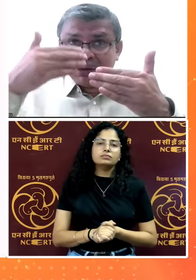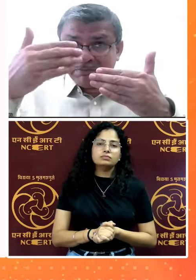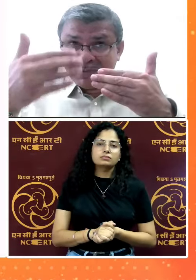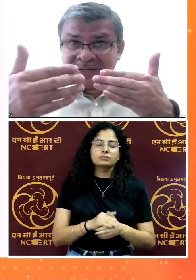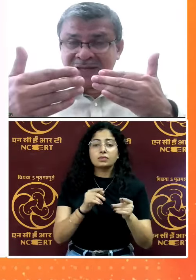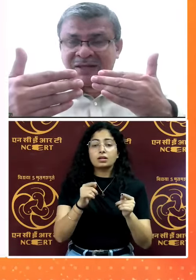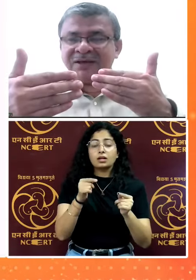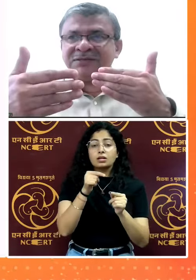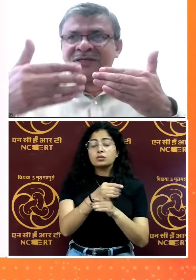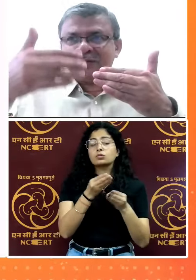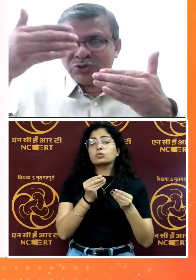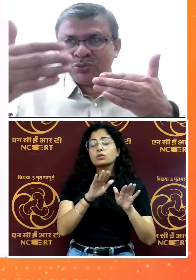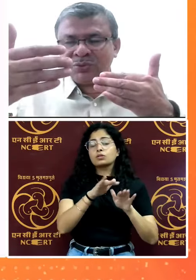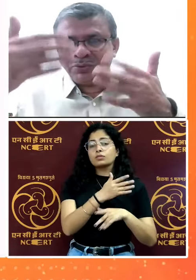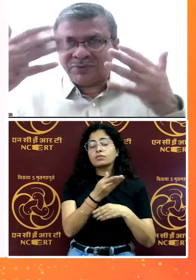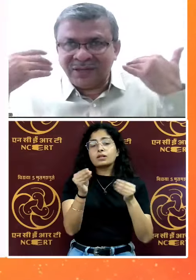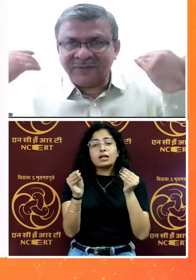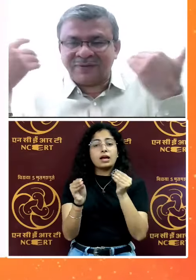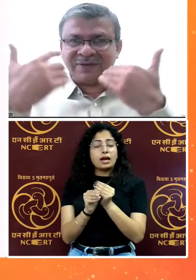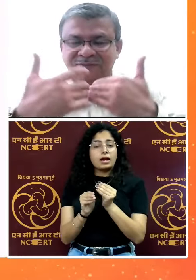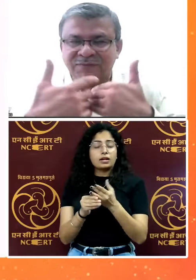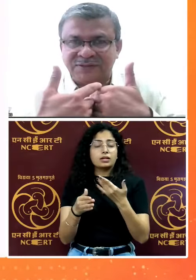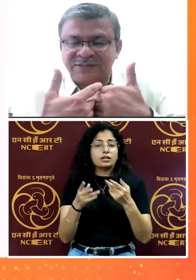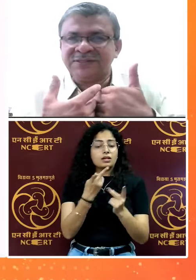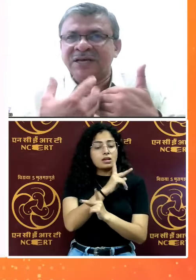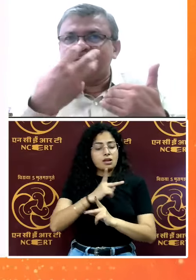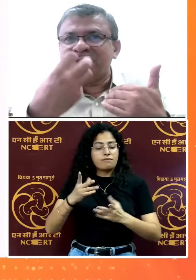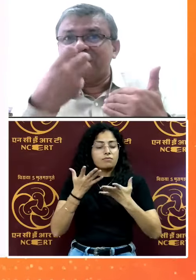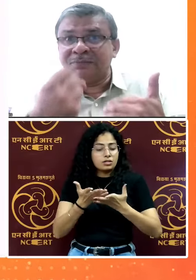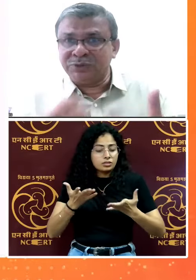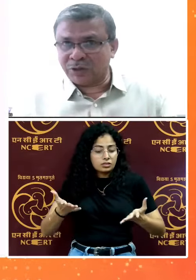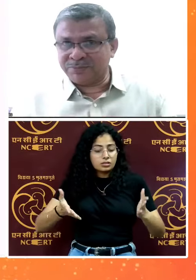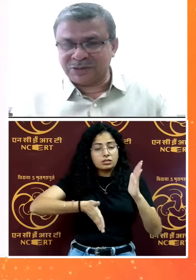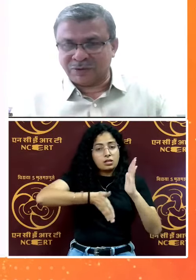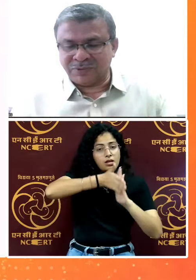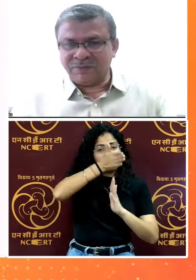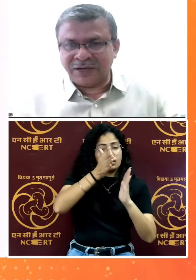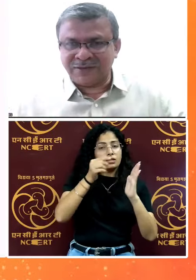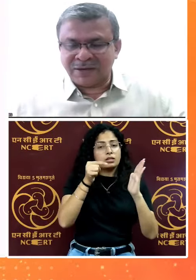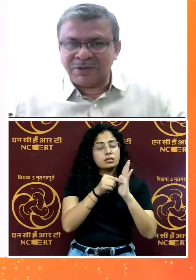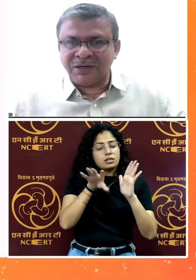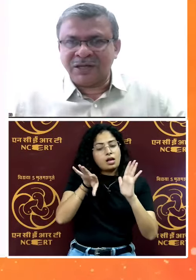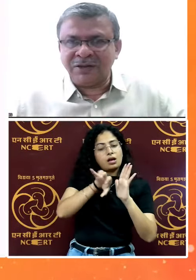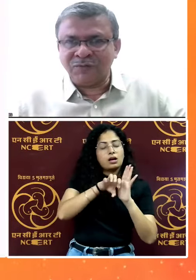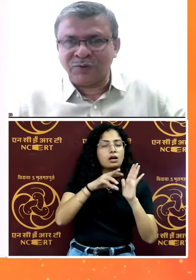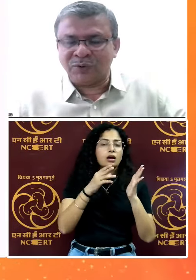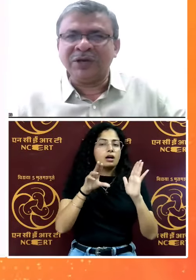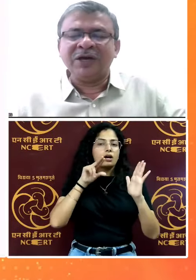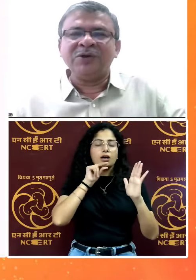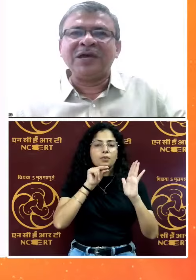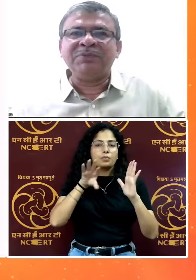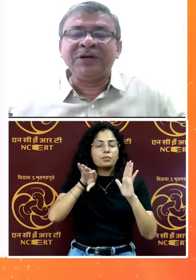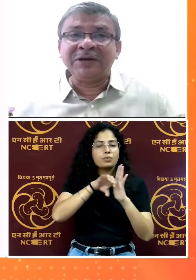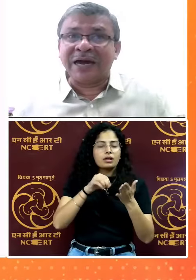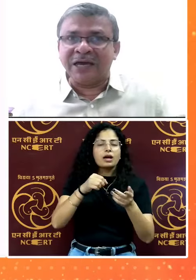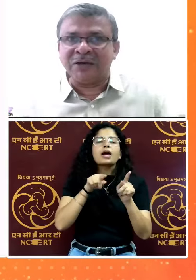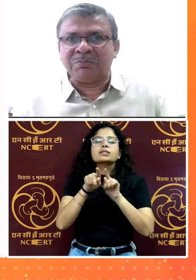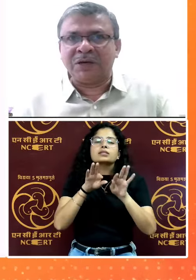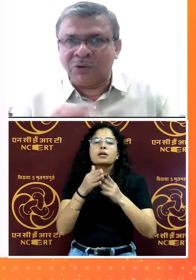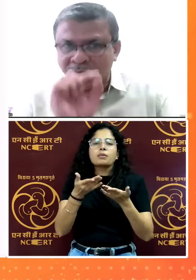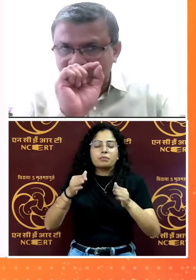adding materials to these surfaces which will absorb sound. For example, in the floor, you can put